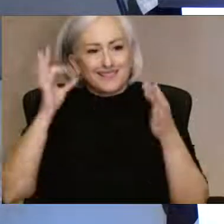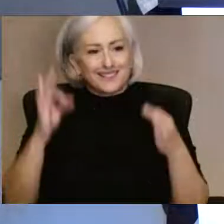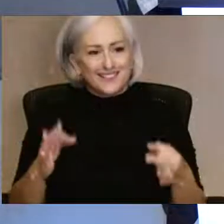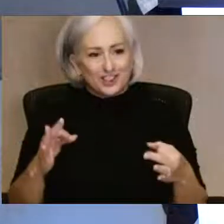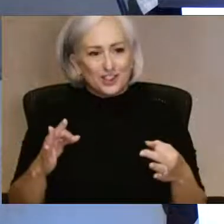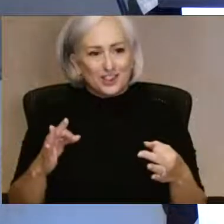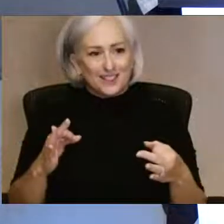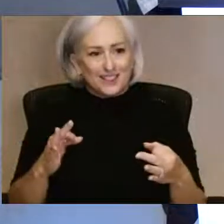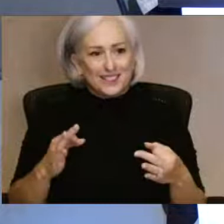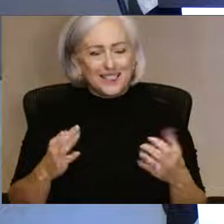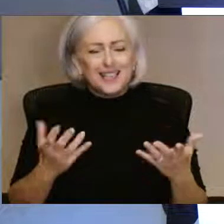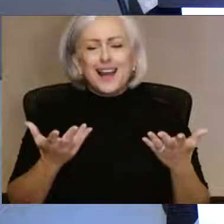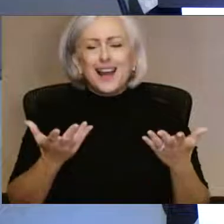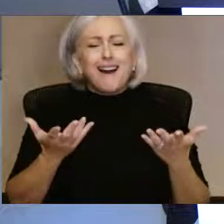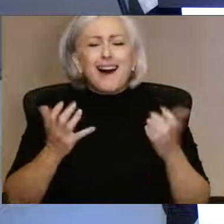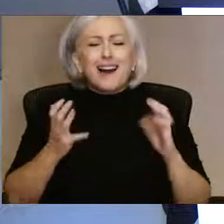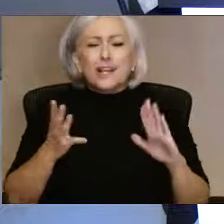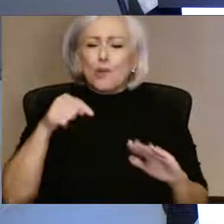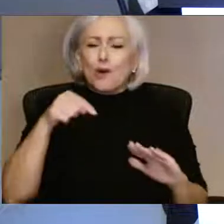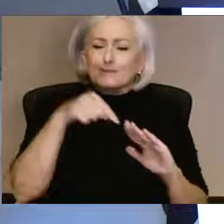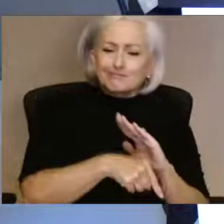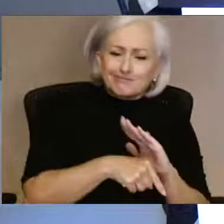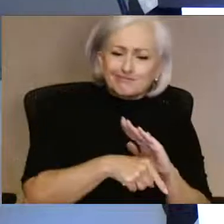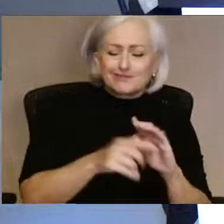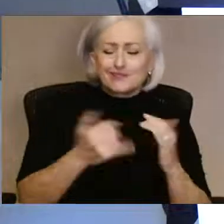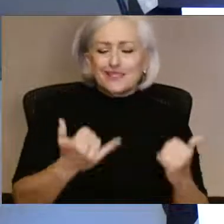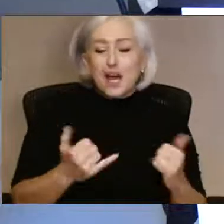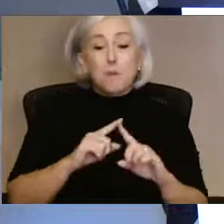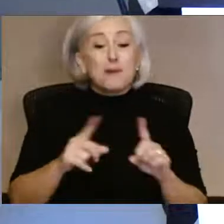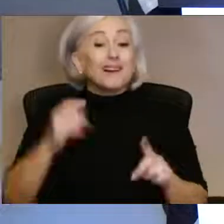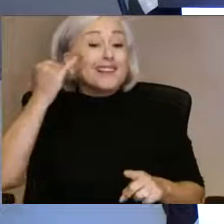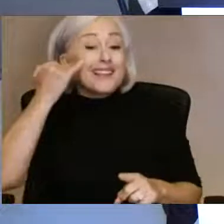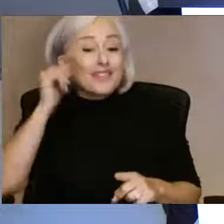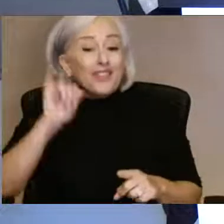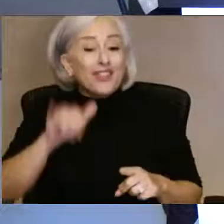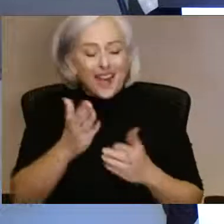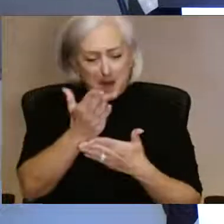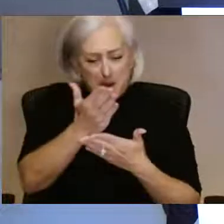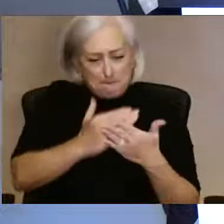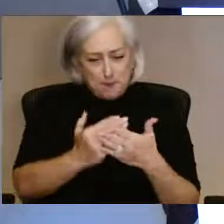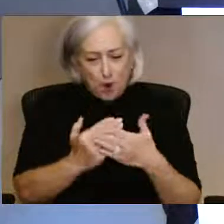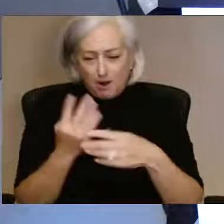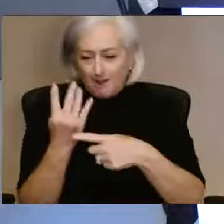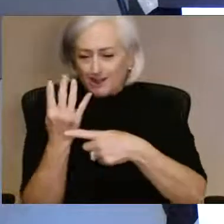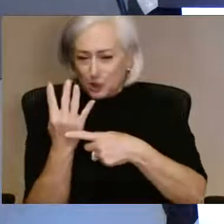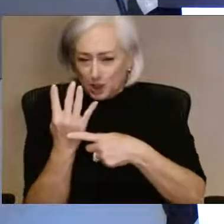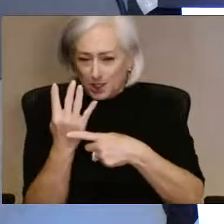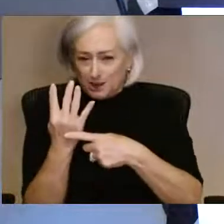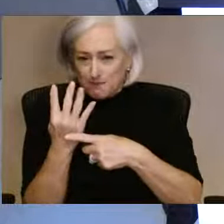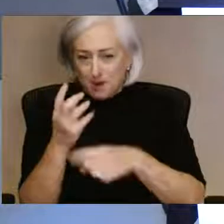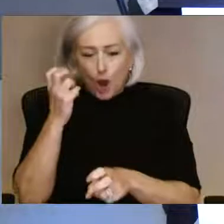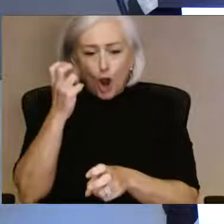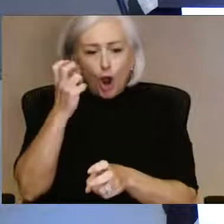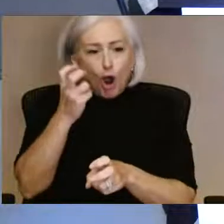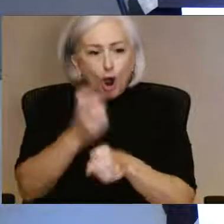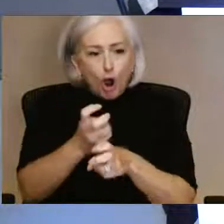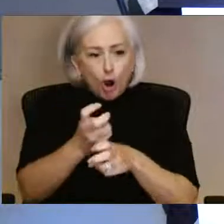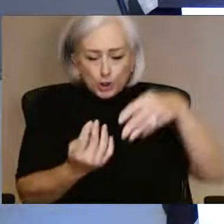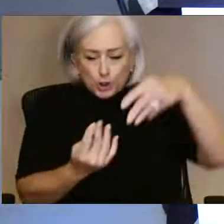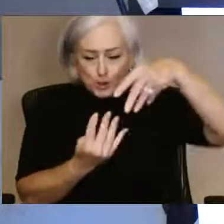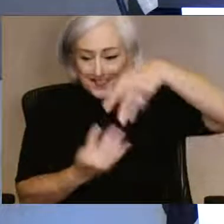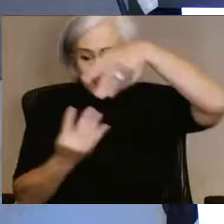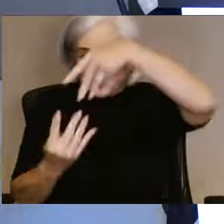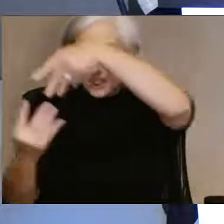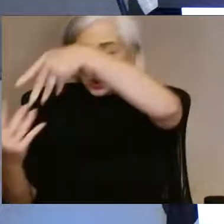here, but if this section of the genome was so hard to sequence initially, does that